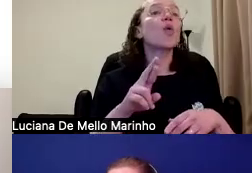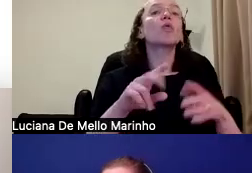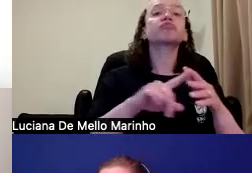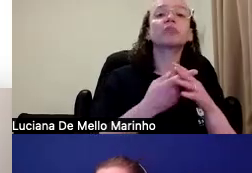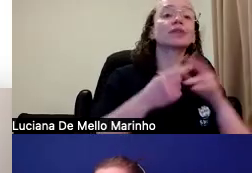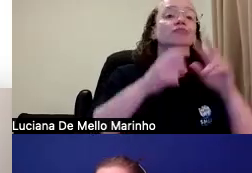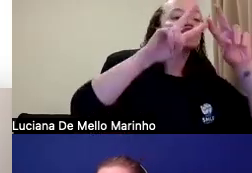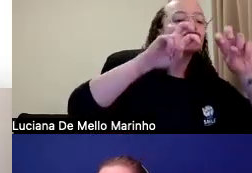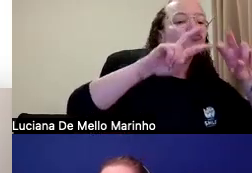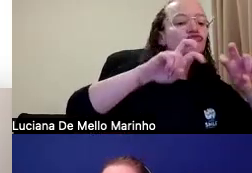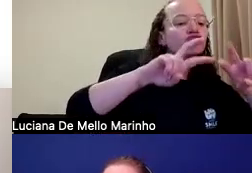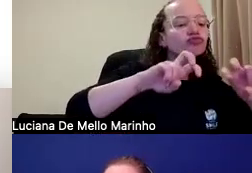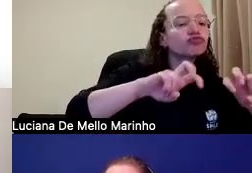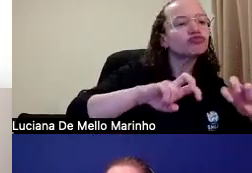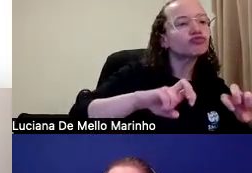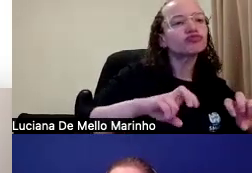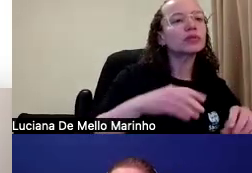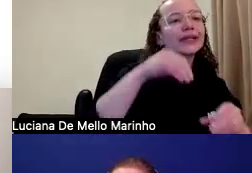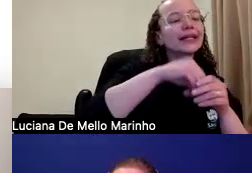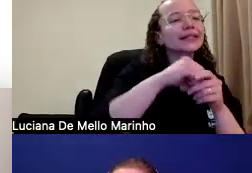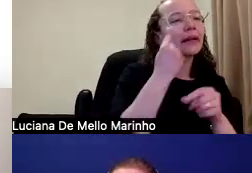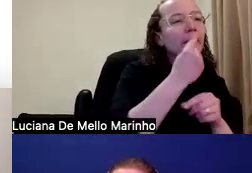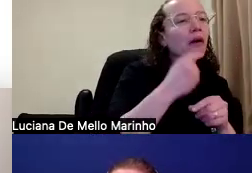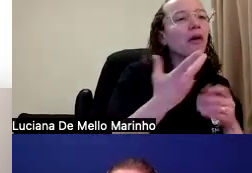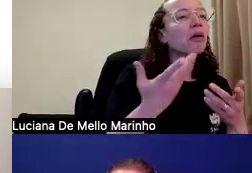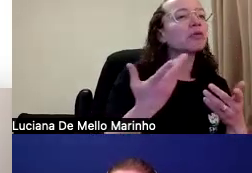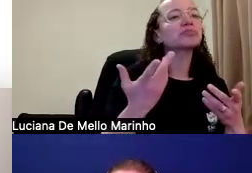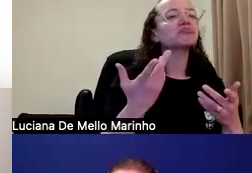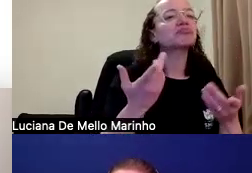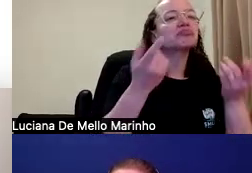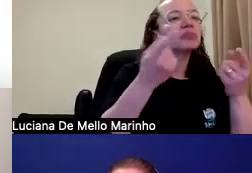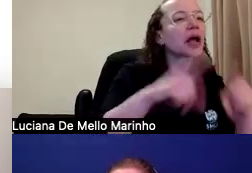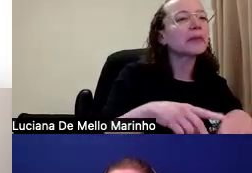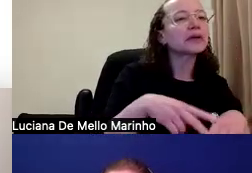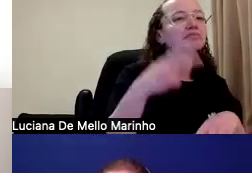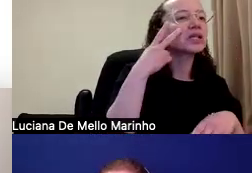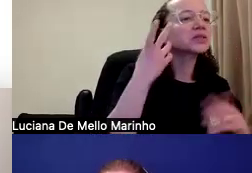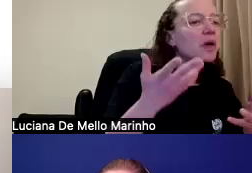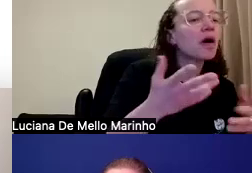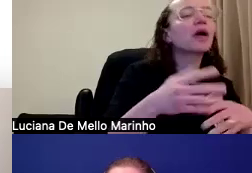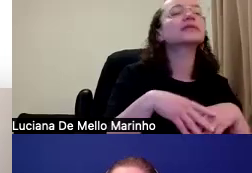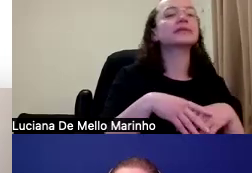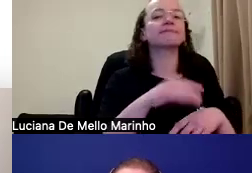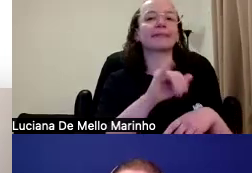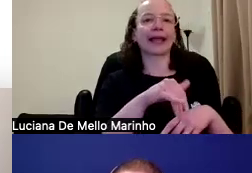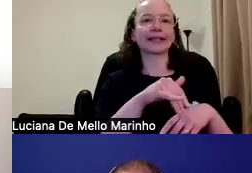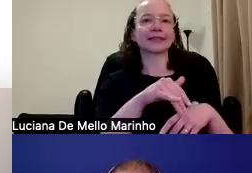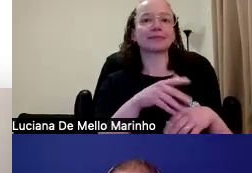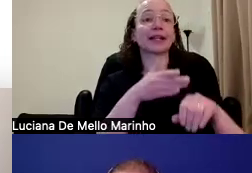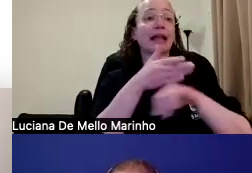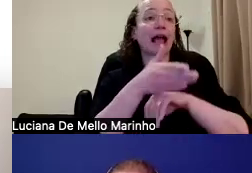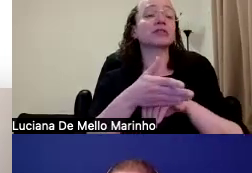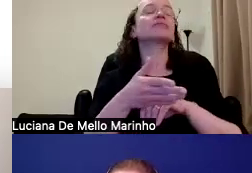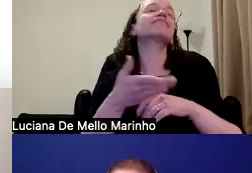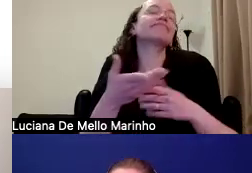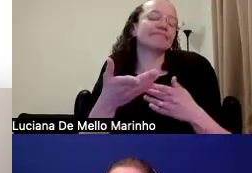doing moving forward? We're going to start doing the exam, taking a look at the mouth, see what's going on.